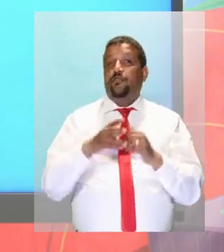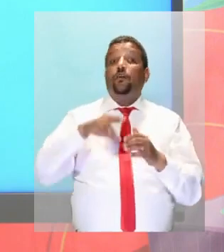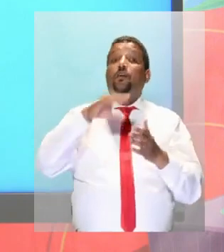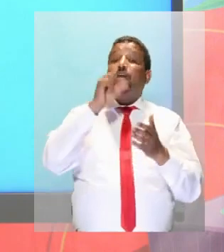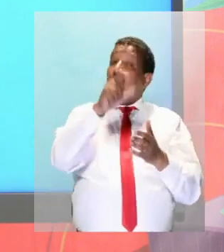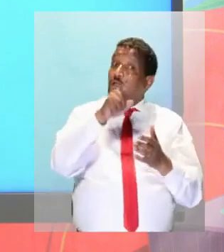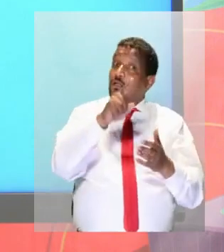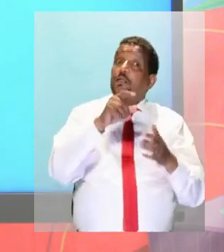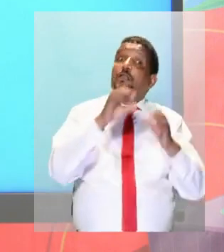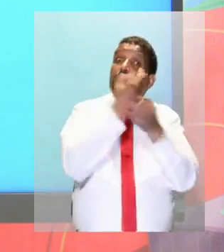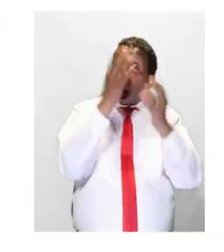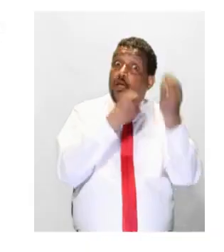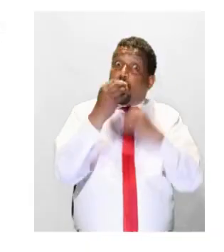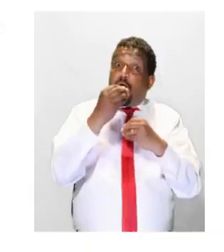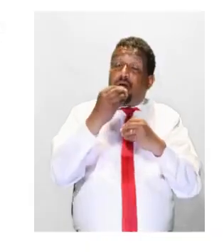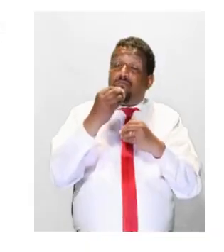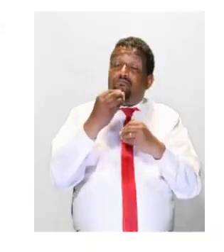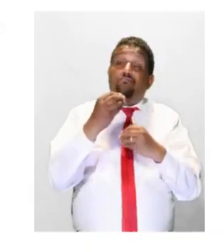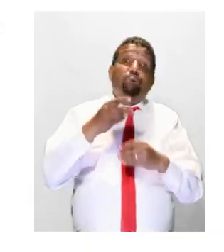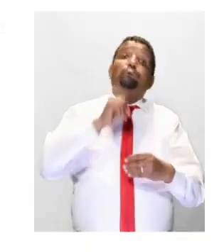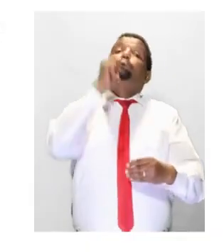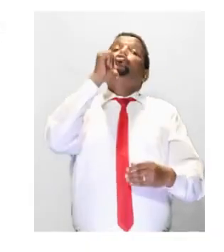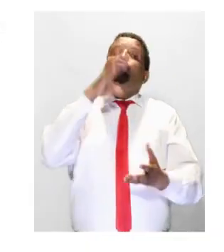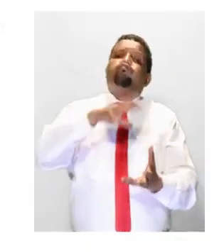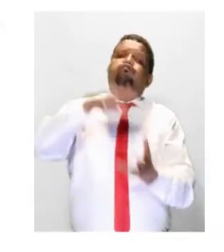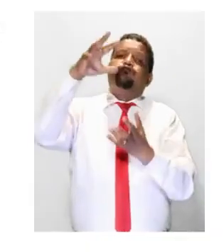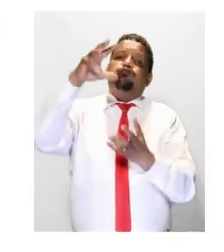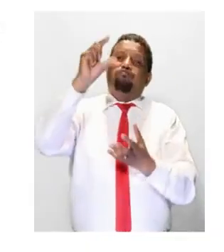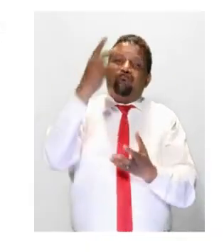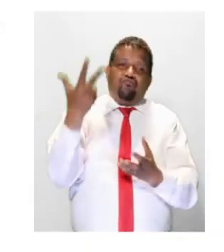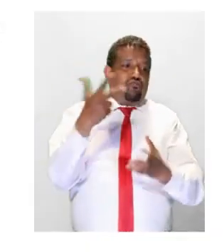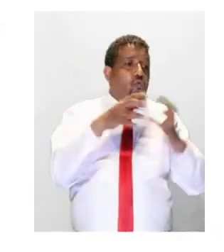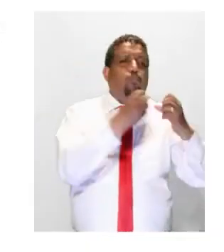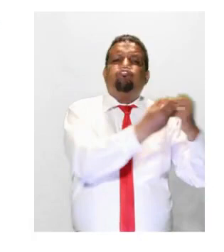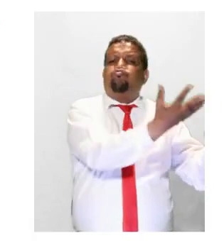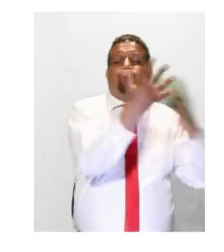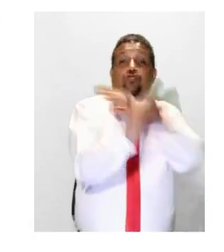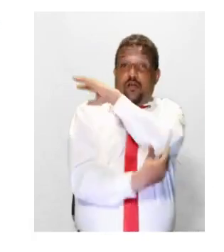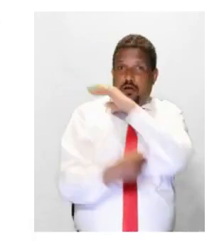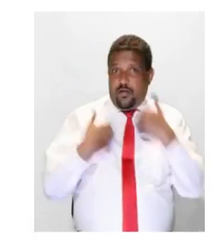higher in the capitalist or free market economy system.